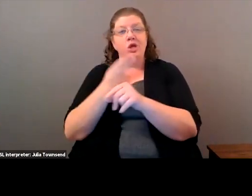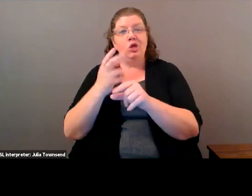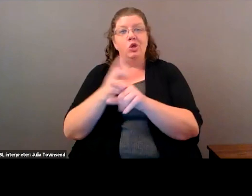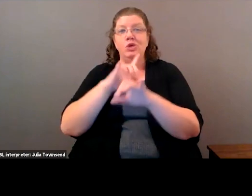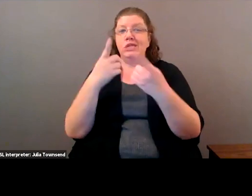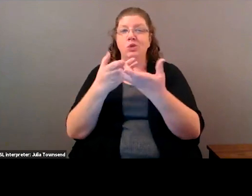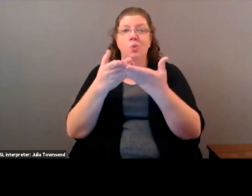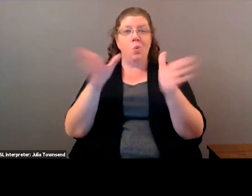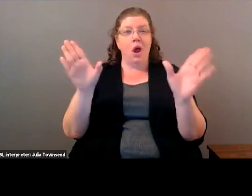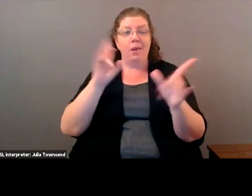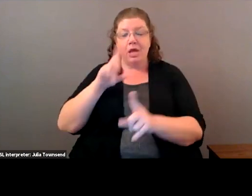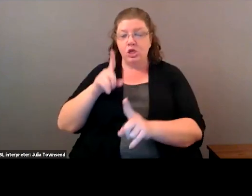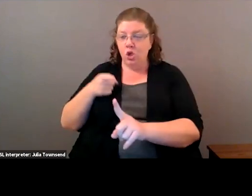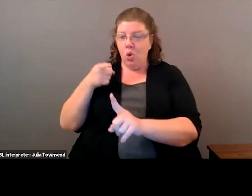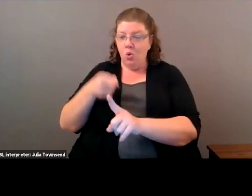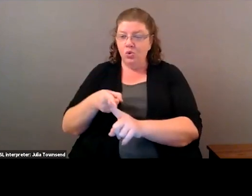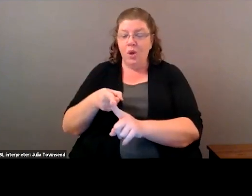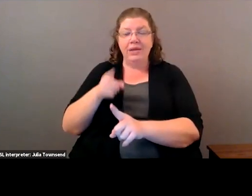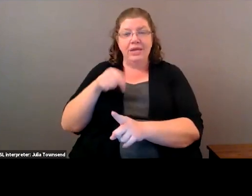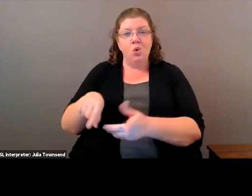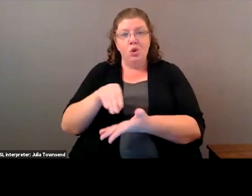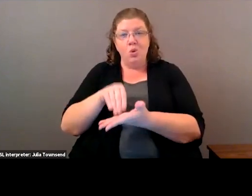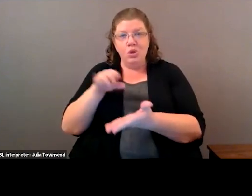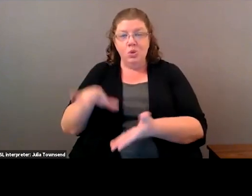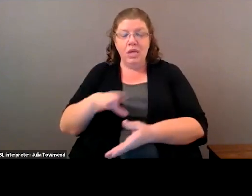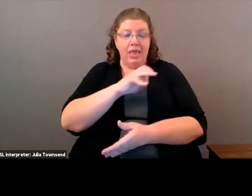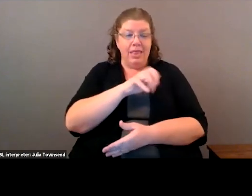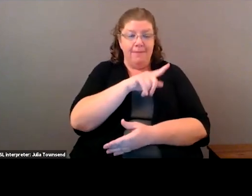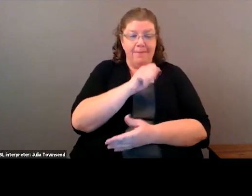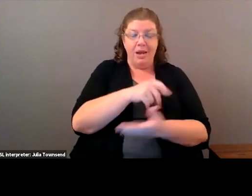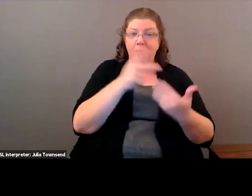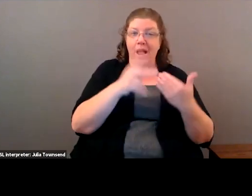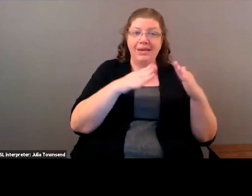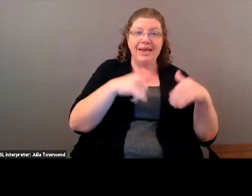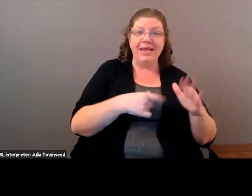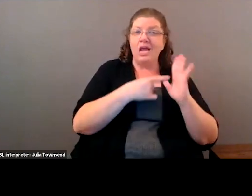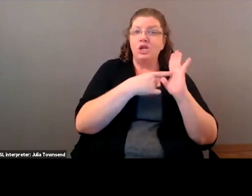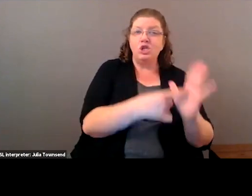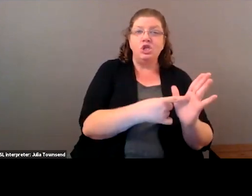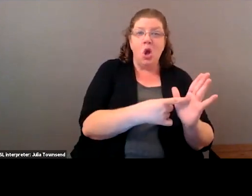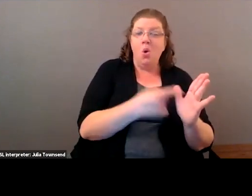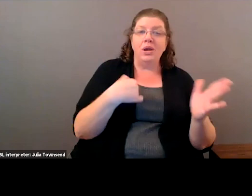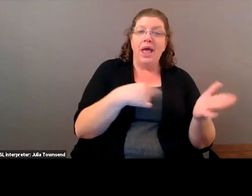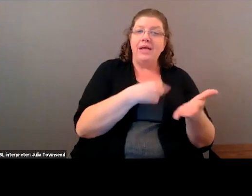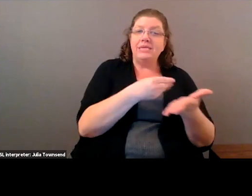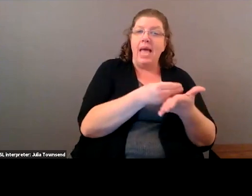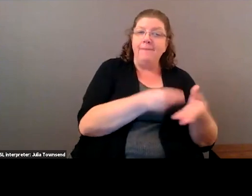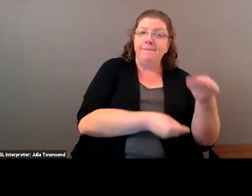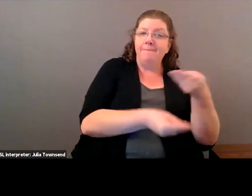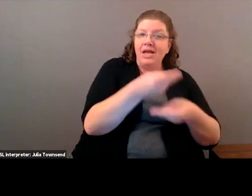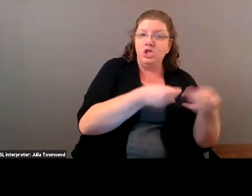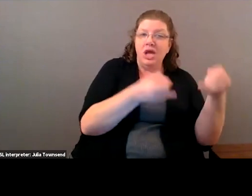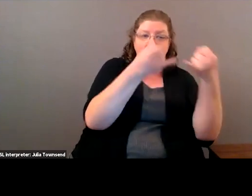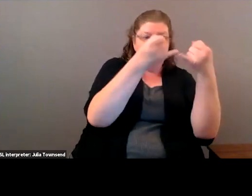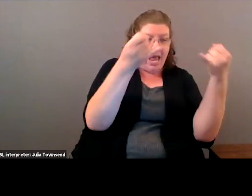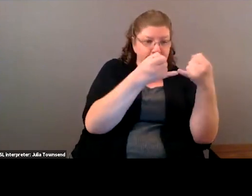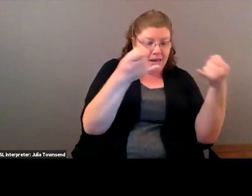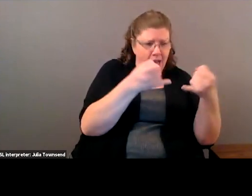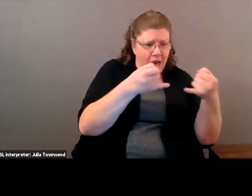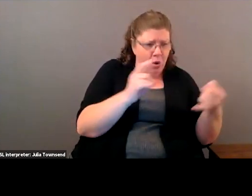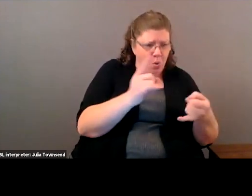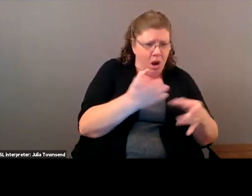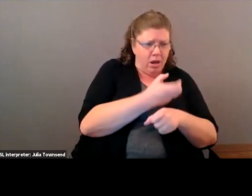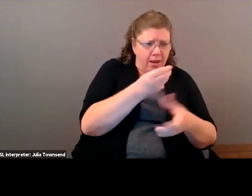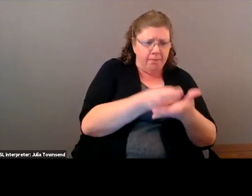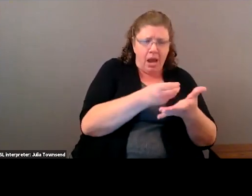must go directly to these students. And the META program has yet to show us a budget of line by line where it's going.